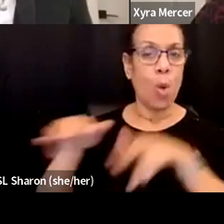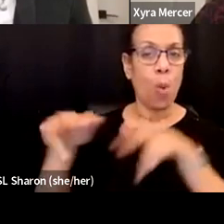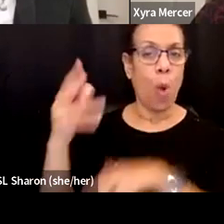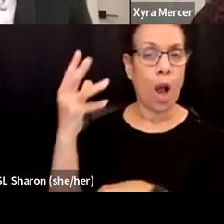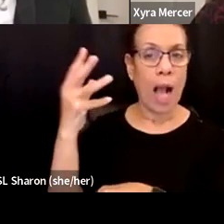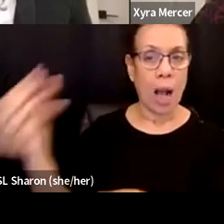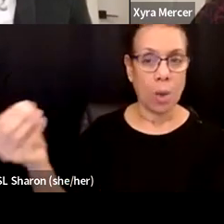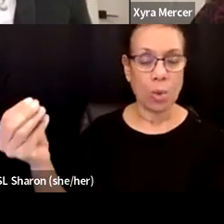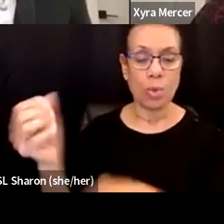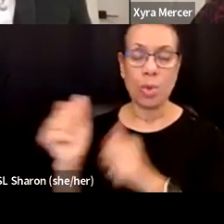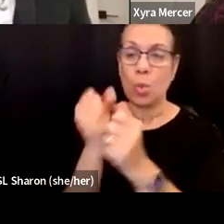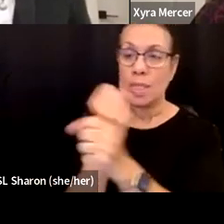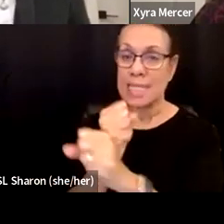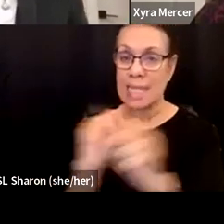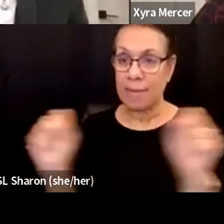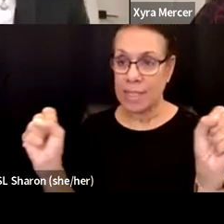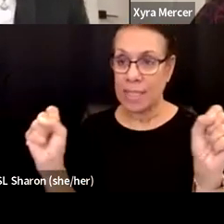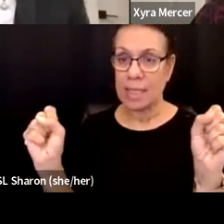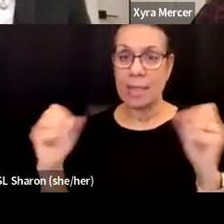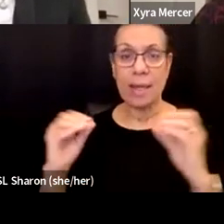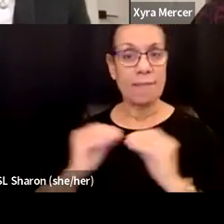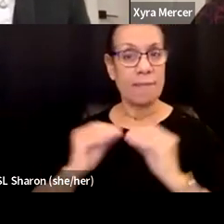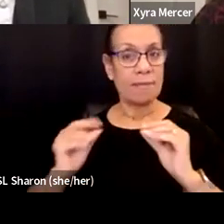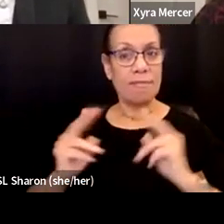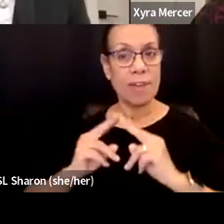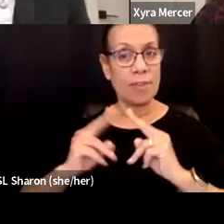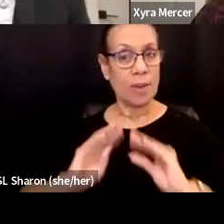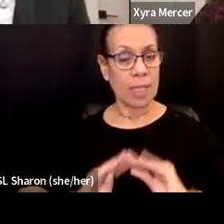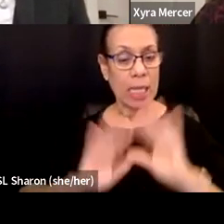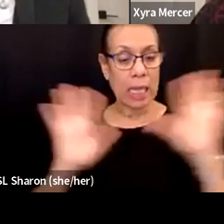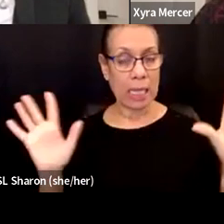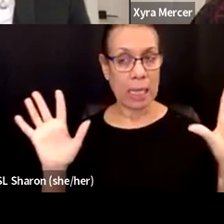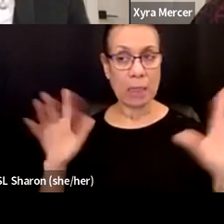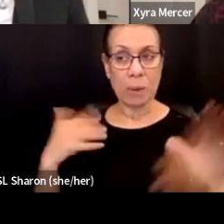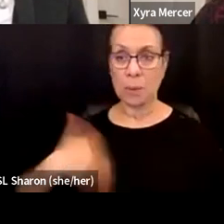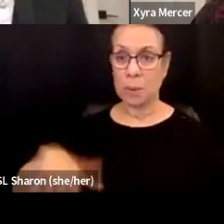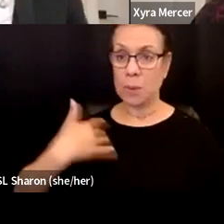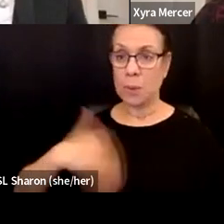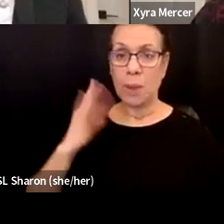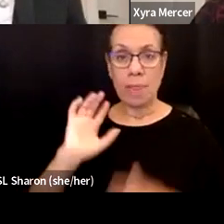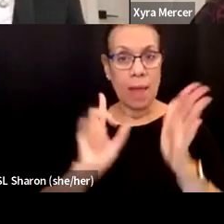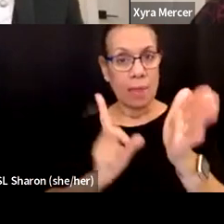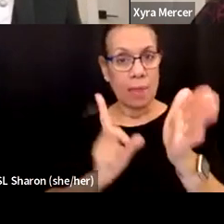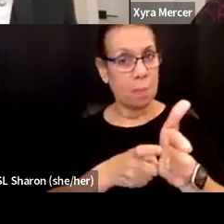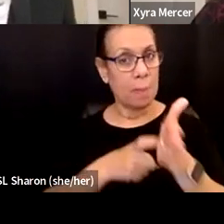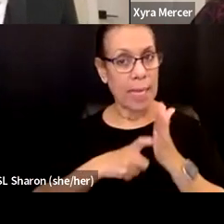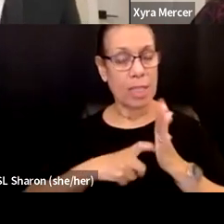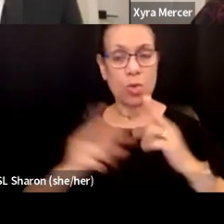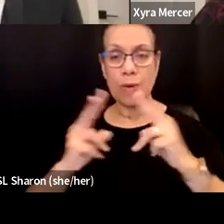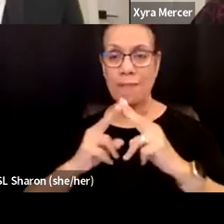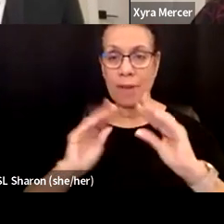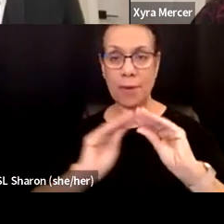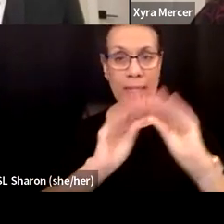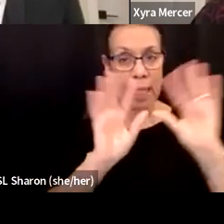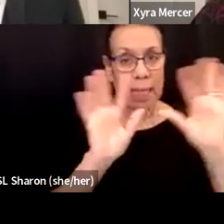done safely um and done clearly um clearly um such that uh the demands were were laid out and